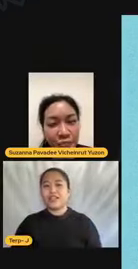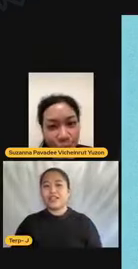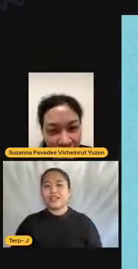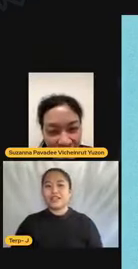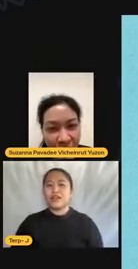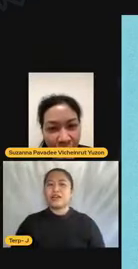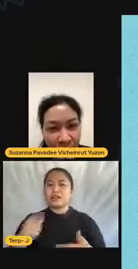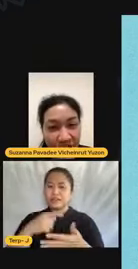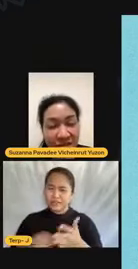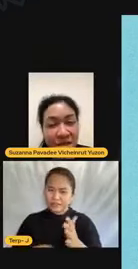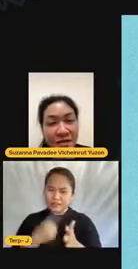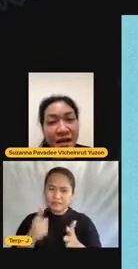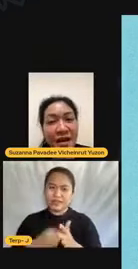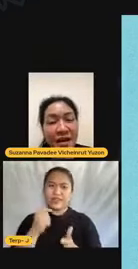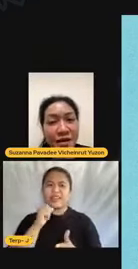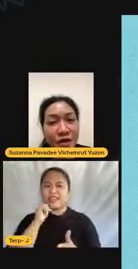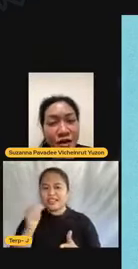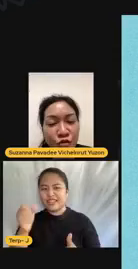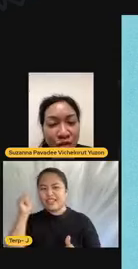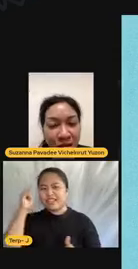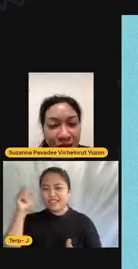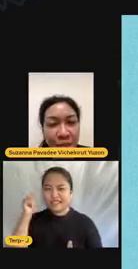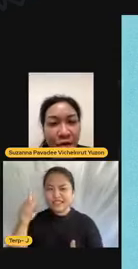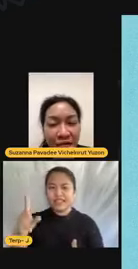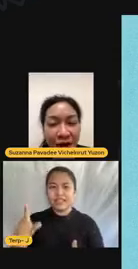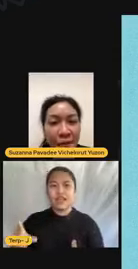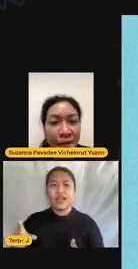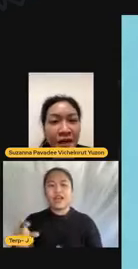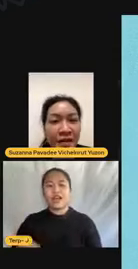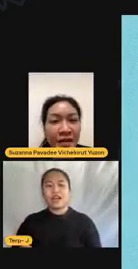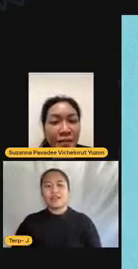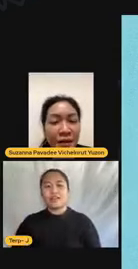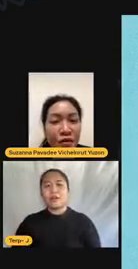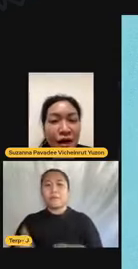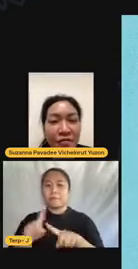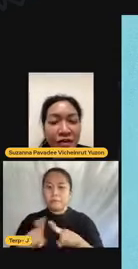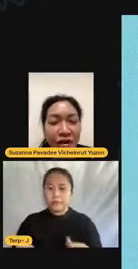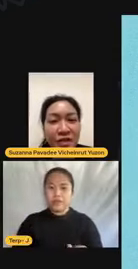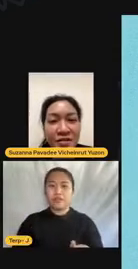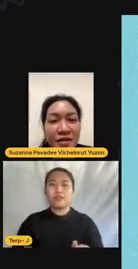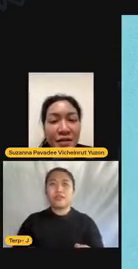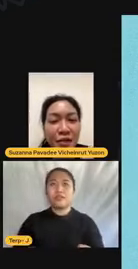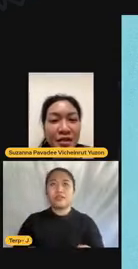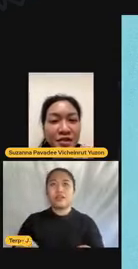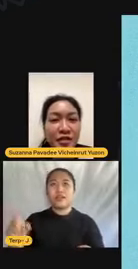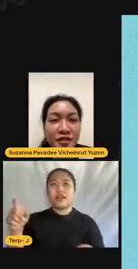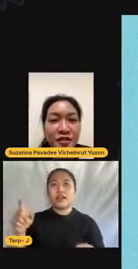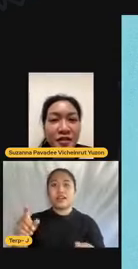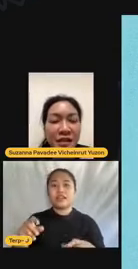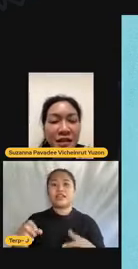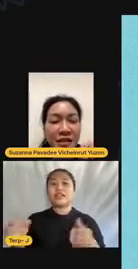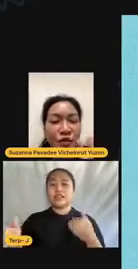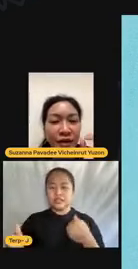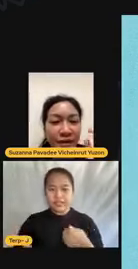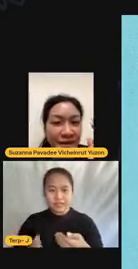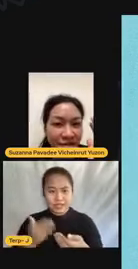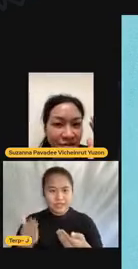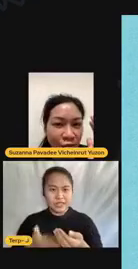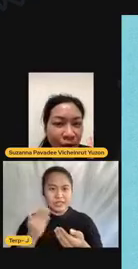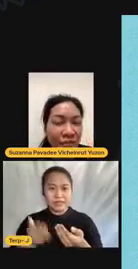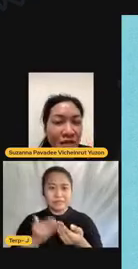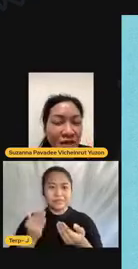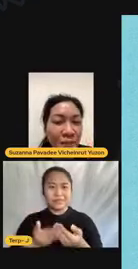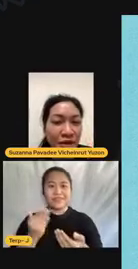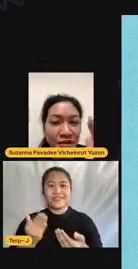all Disney princesses and you just want the number of how many. But if you have all the same black circles, it's one